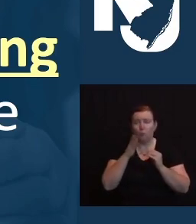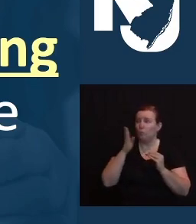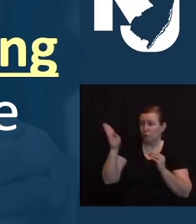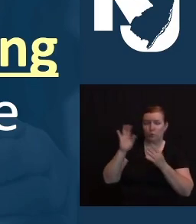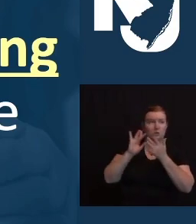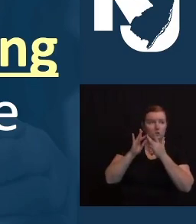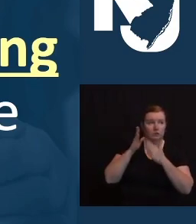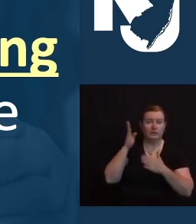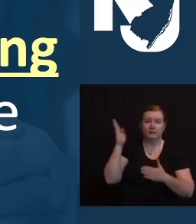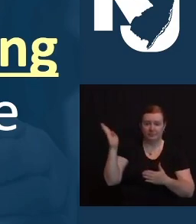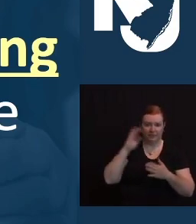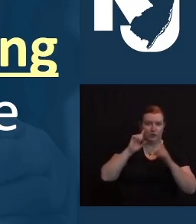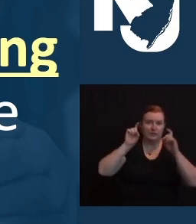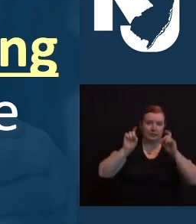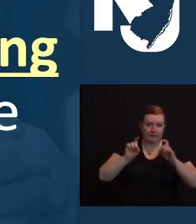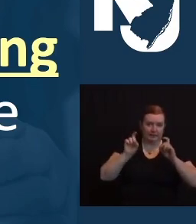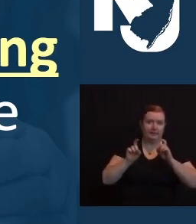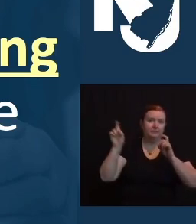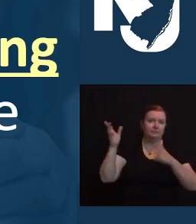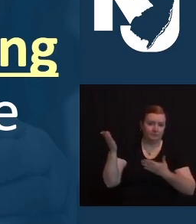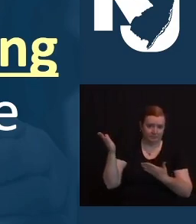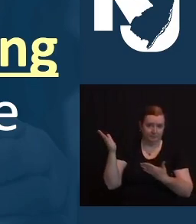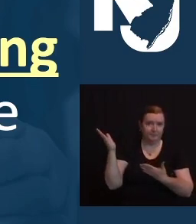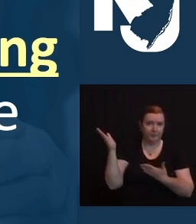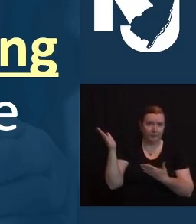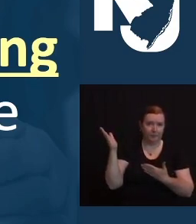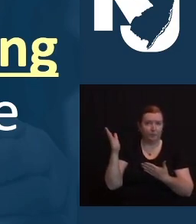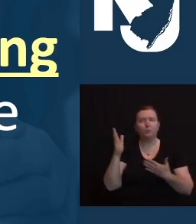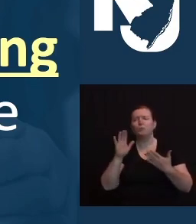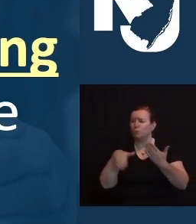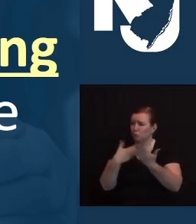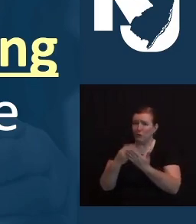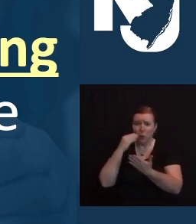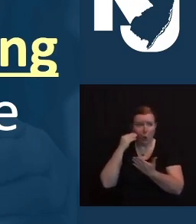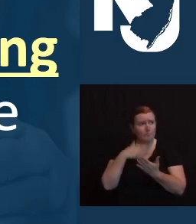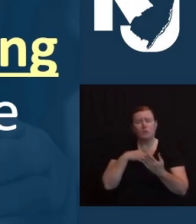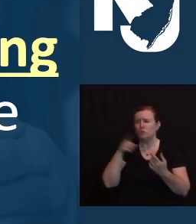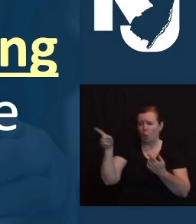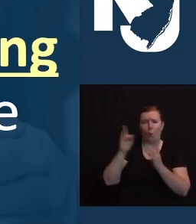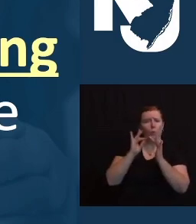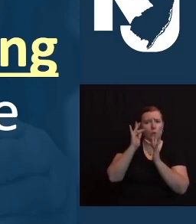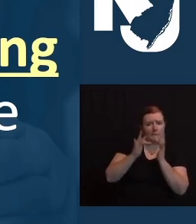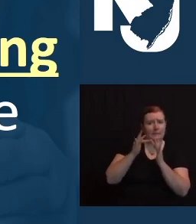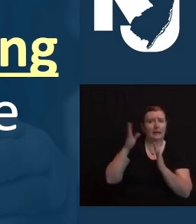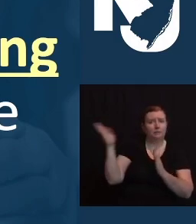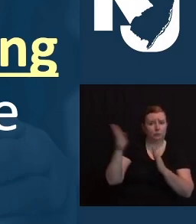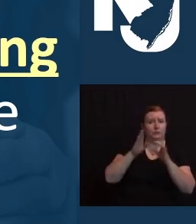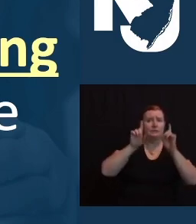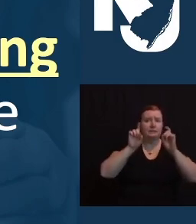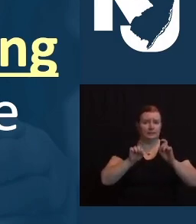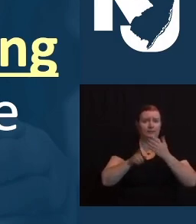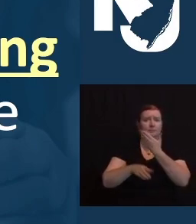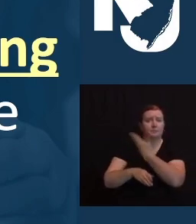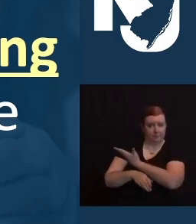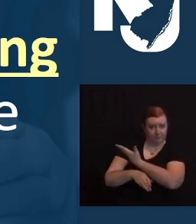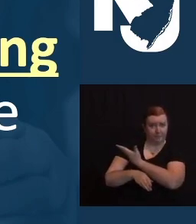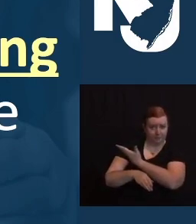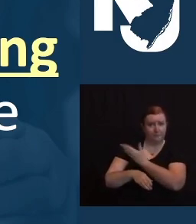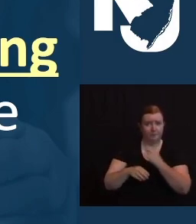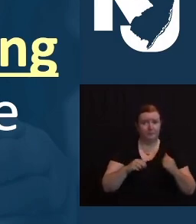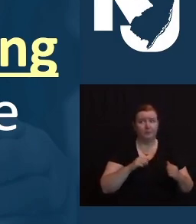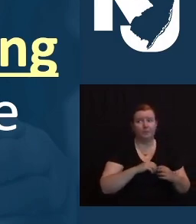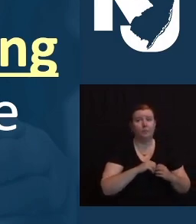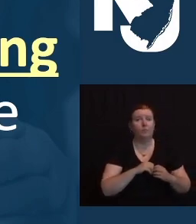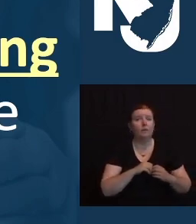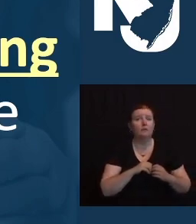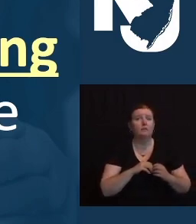covid19.nj.gov/testing to find a testing site nearest to you. Then go out and get tested. If we stay here for 1 second, I want to say, I mentioned the states